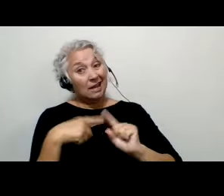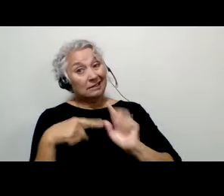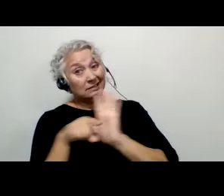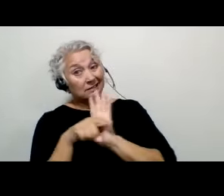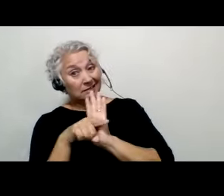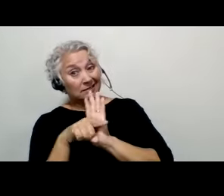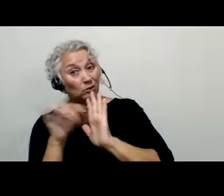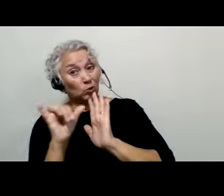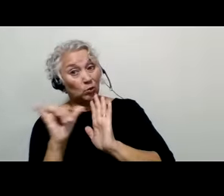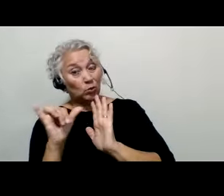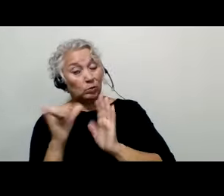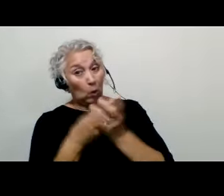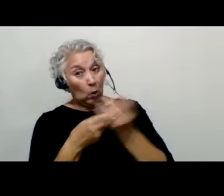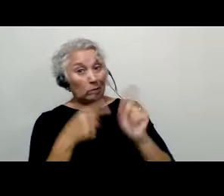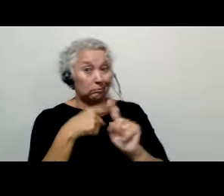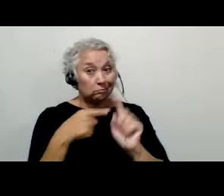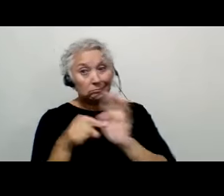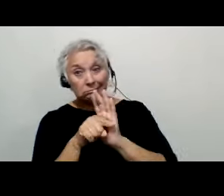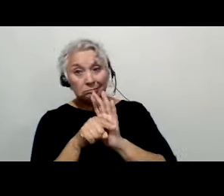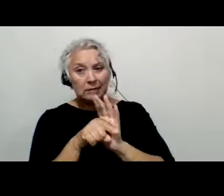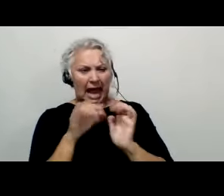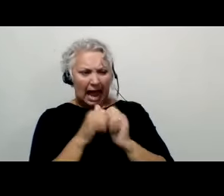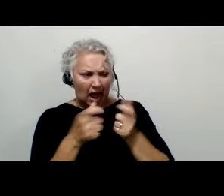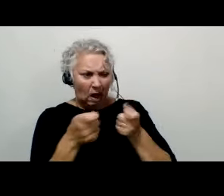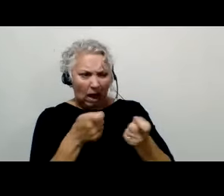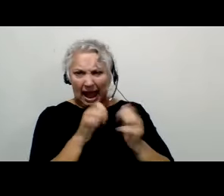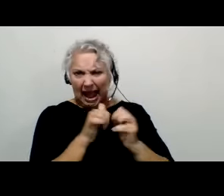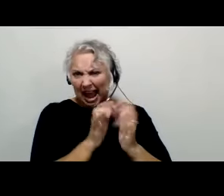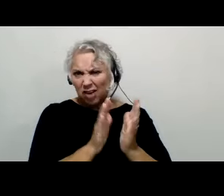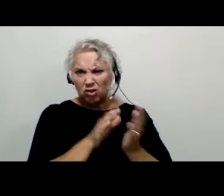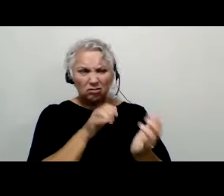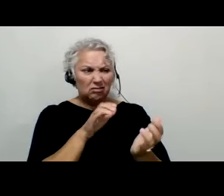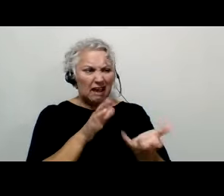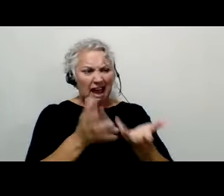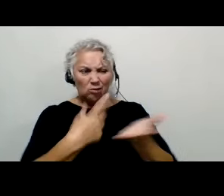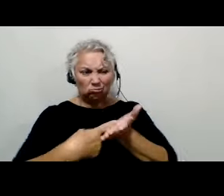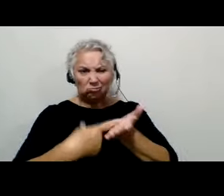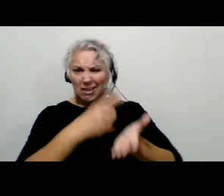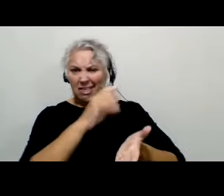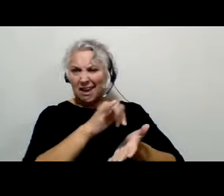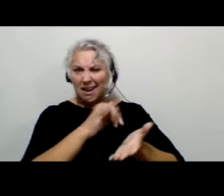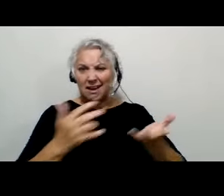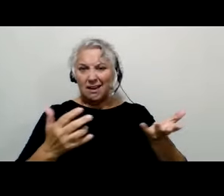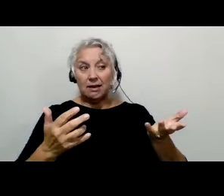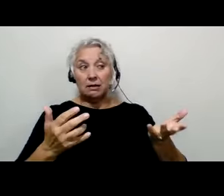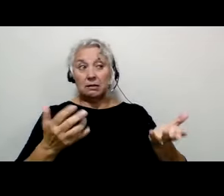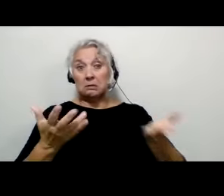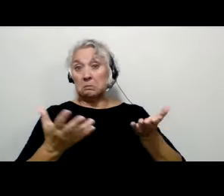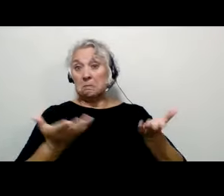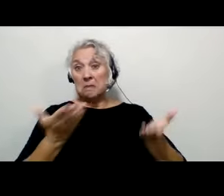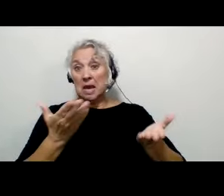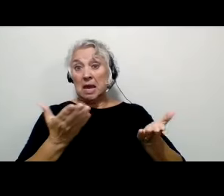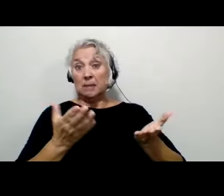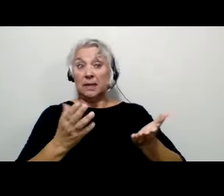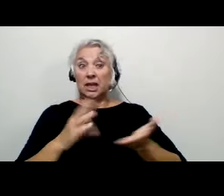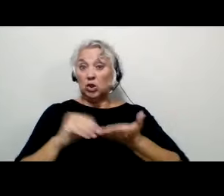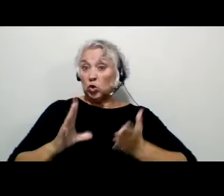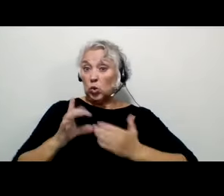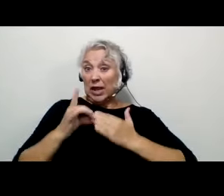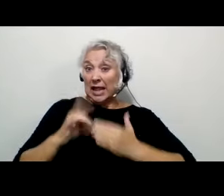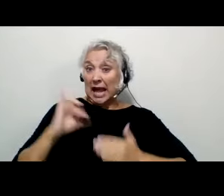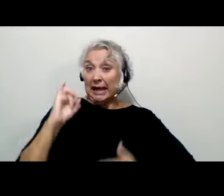to address those in their area of need, whether it be in a student-led IEP, getting the student